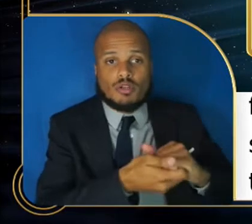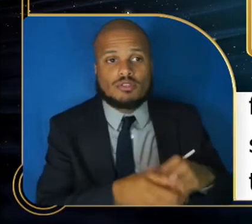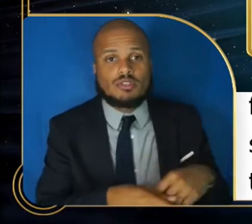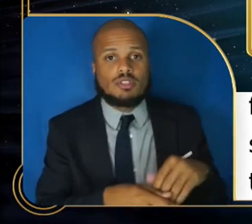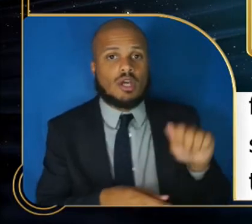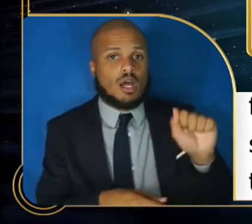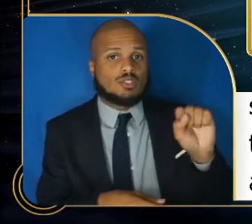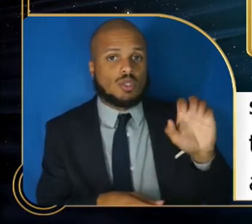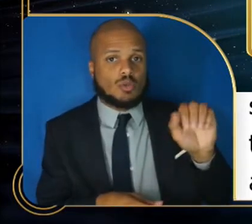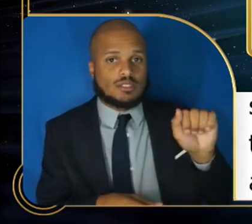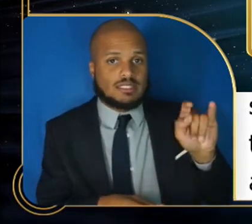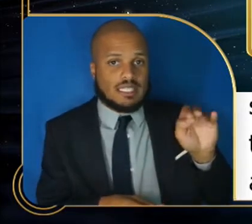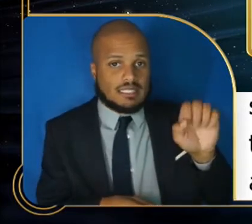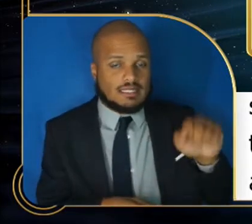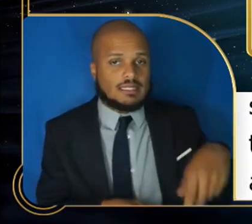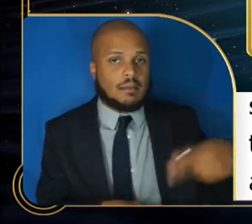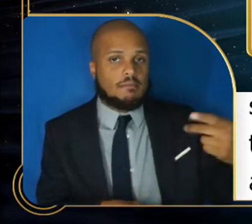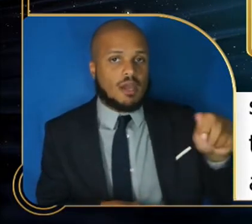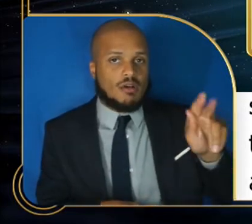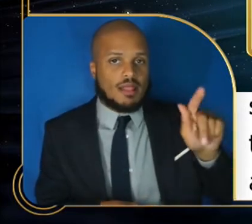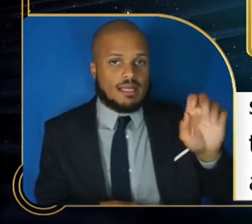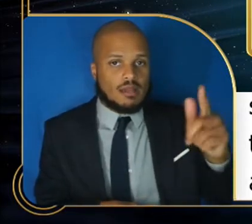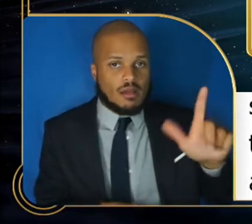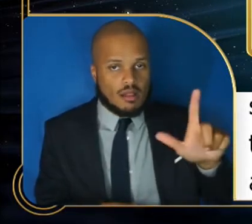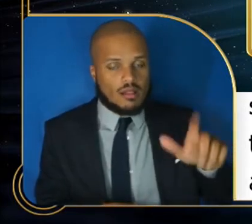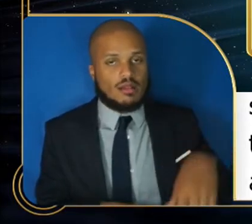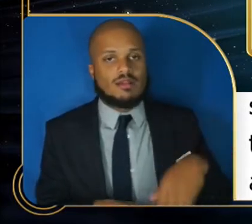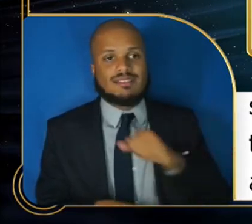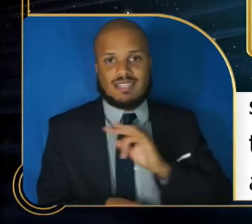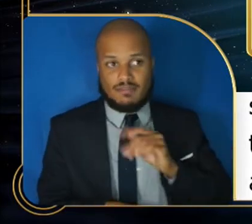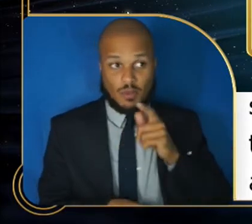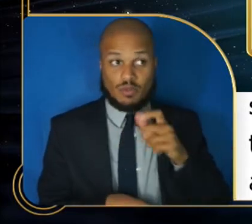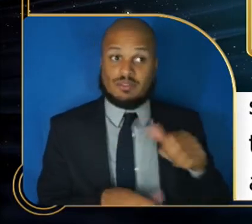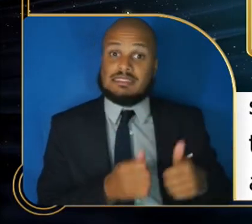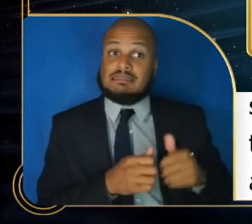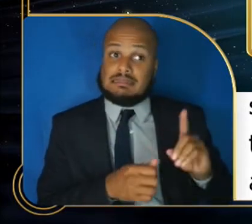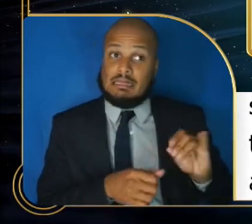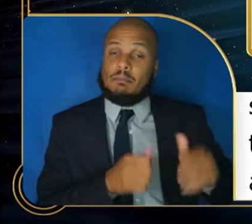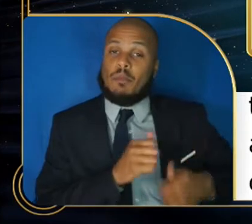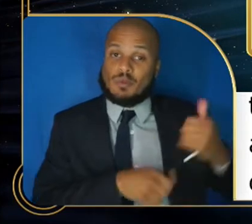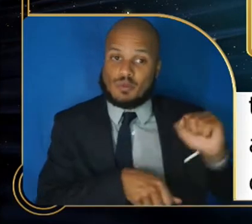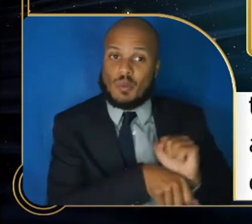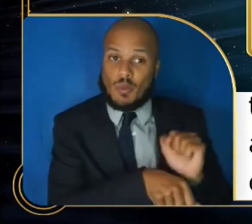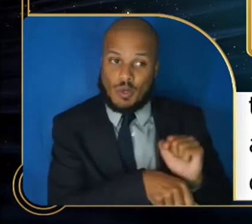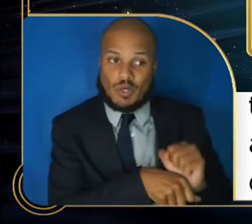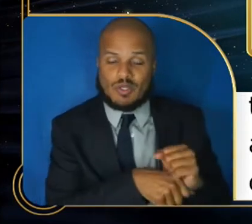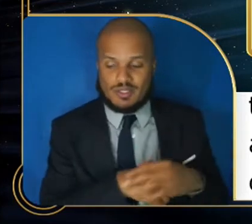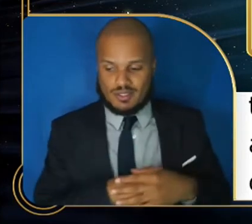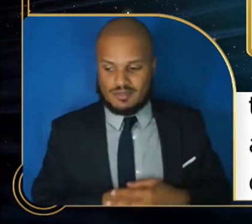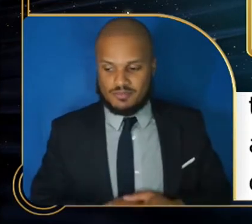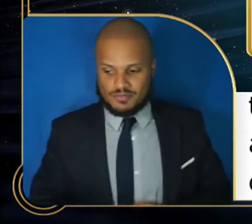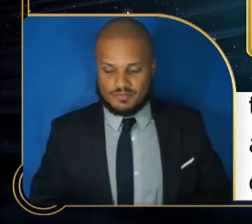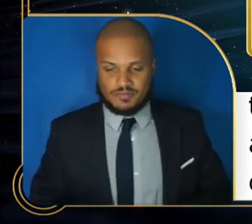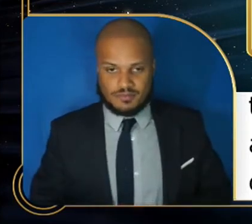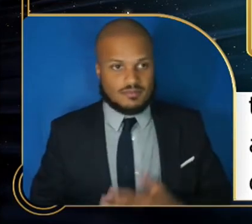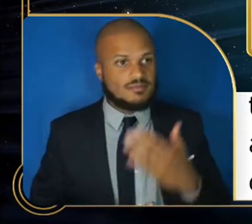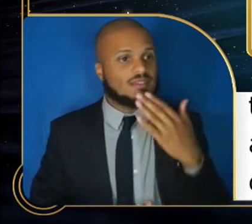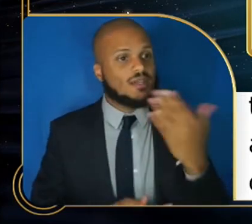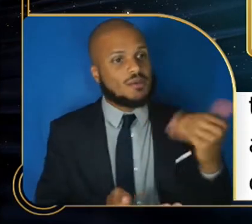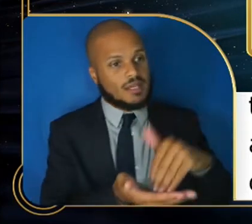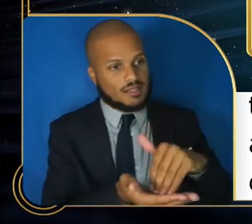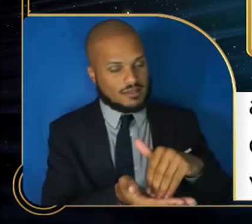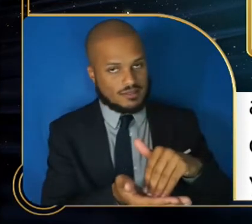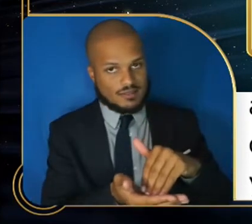and paralegals and staff members who did most of the work on these briefs over the years. Thank you again